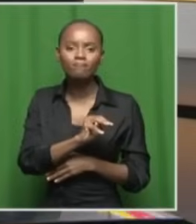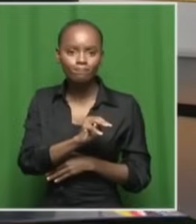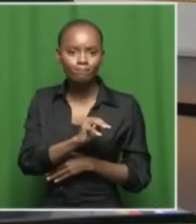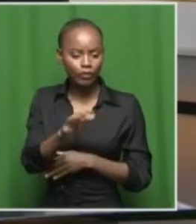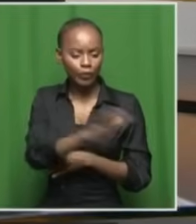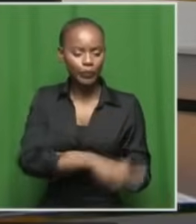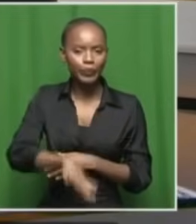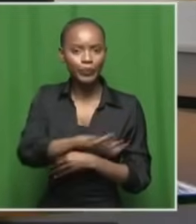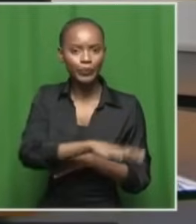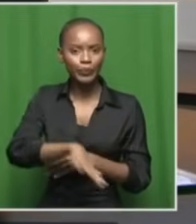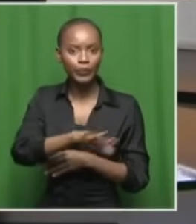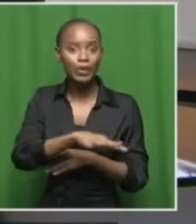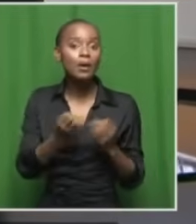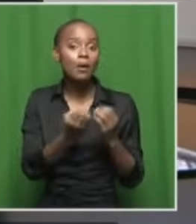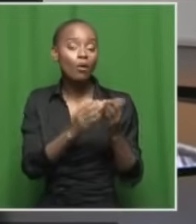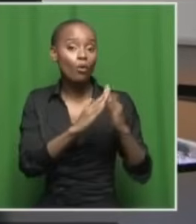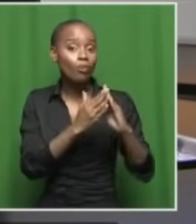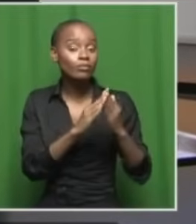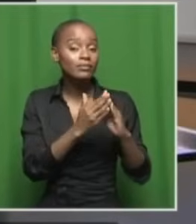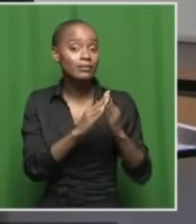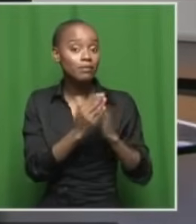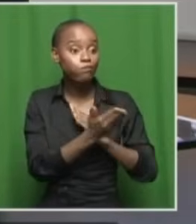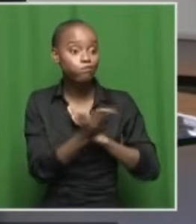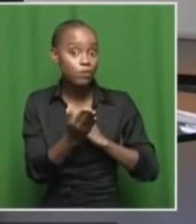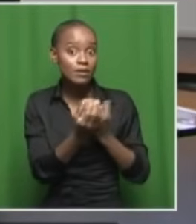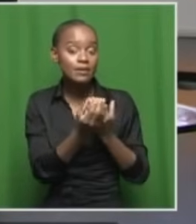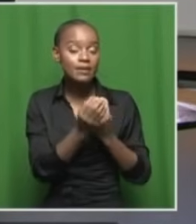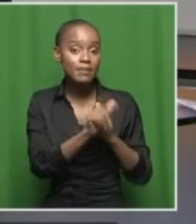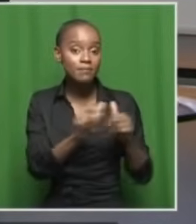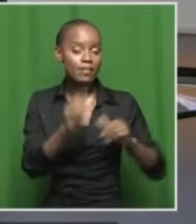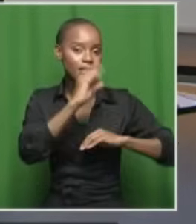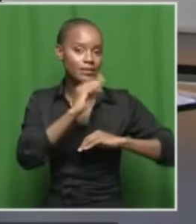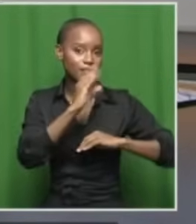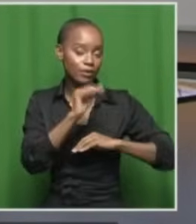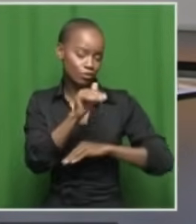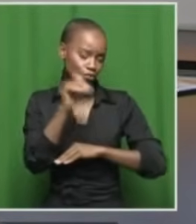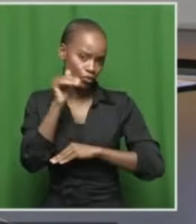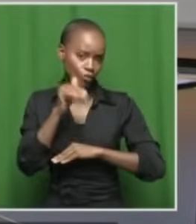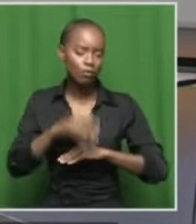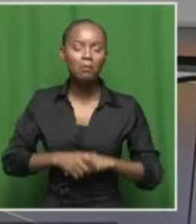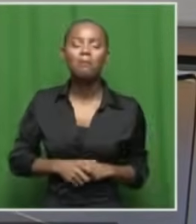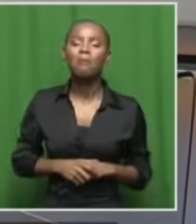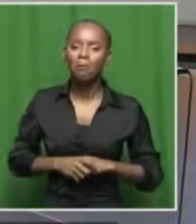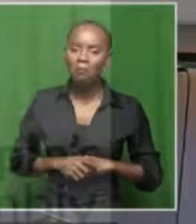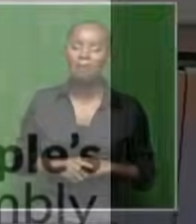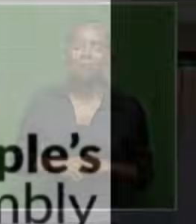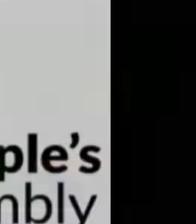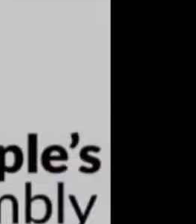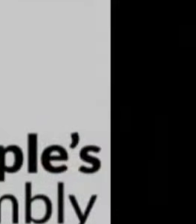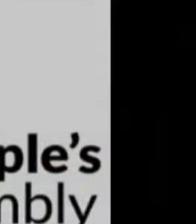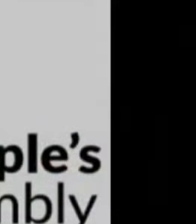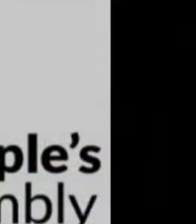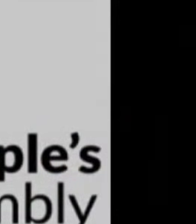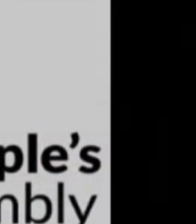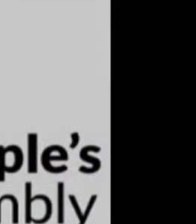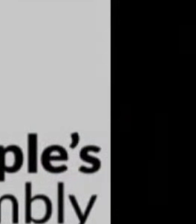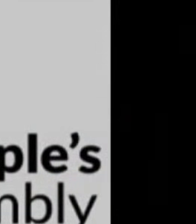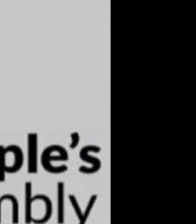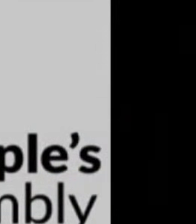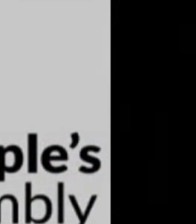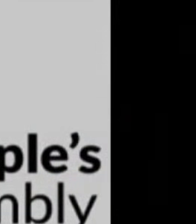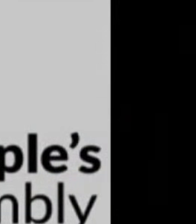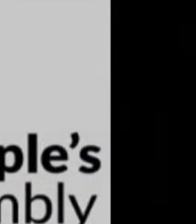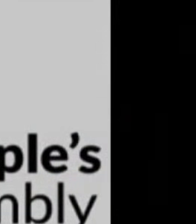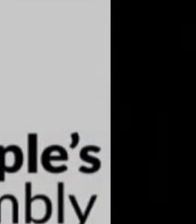So the multi-charter, that sort of coalition coming in, because the DA not